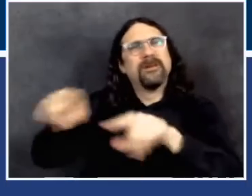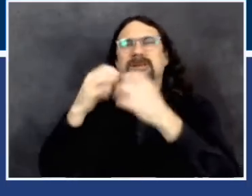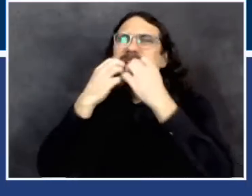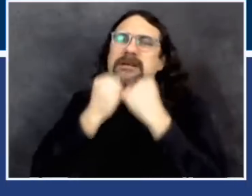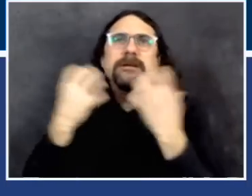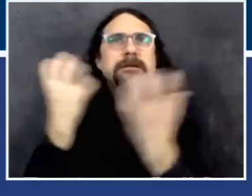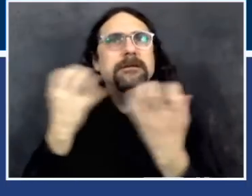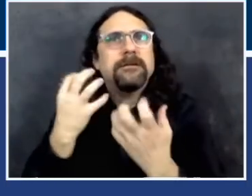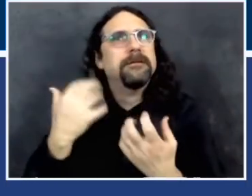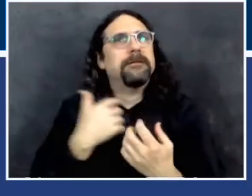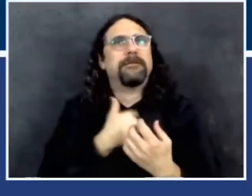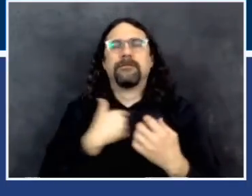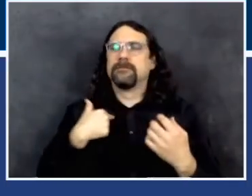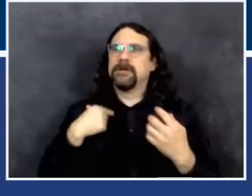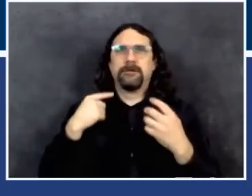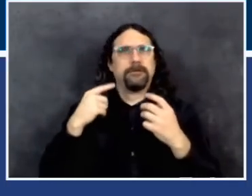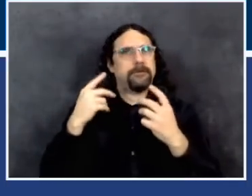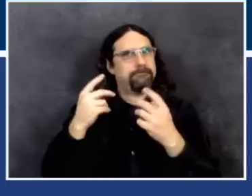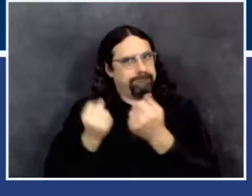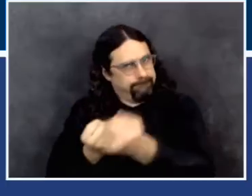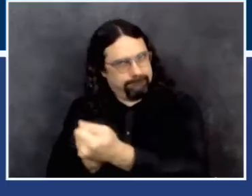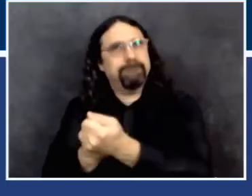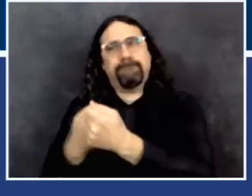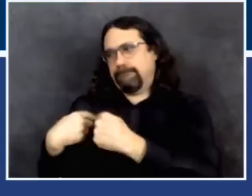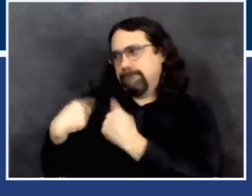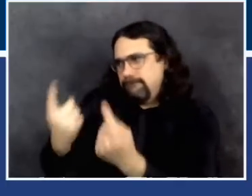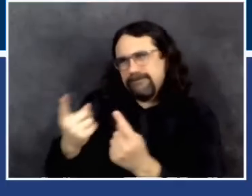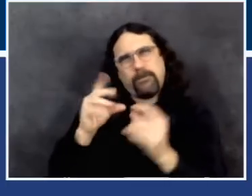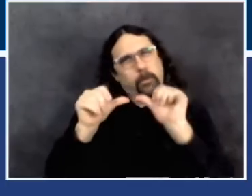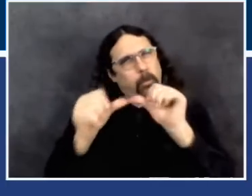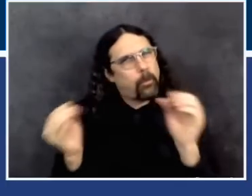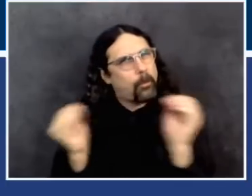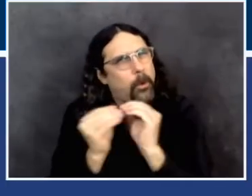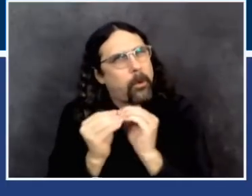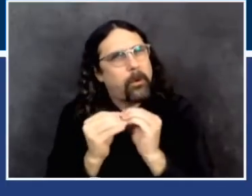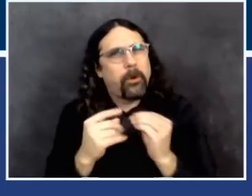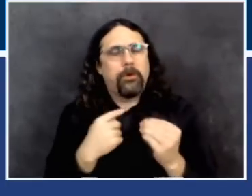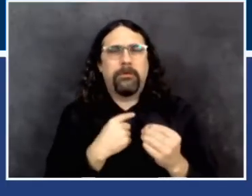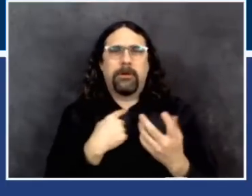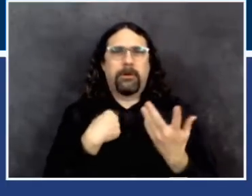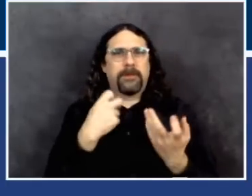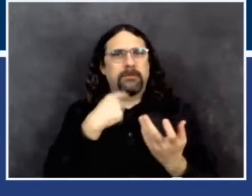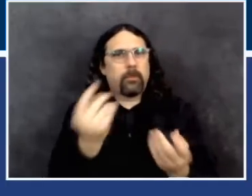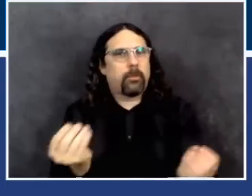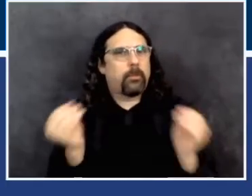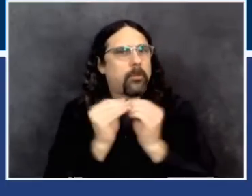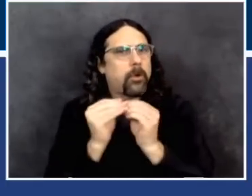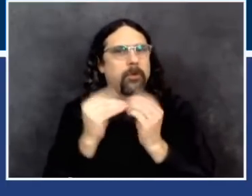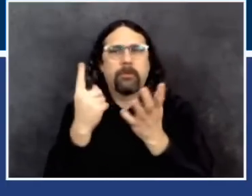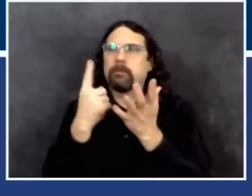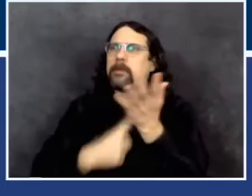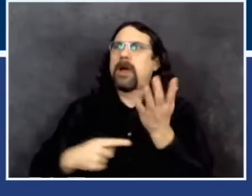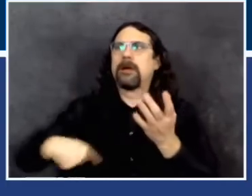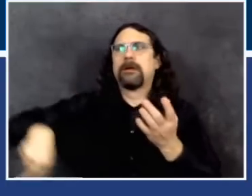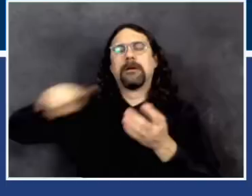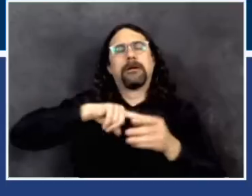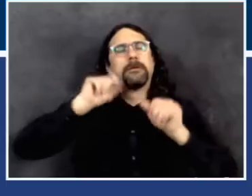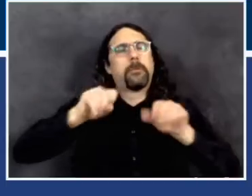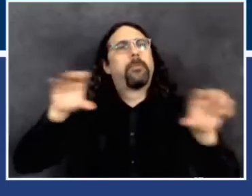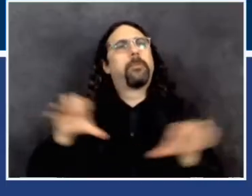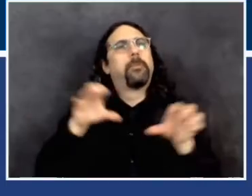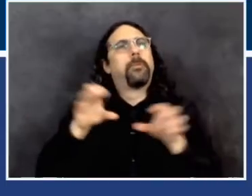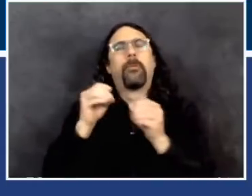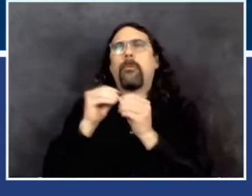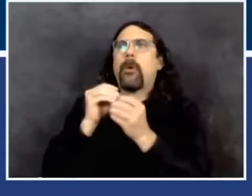about the extraordinary opportunity to help people to recover from this disease. And